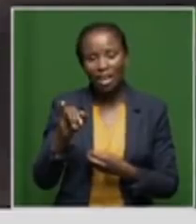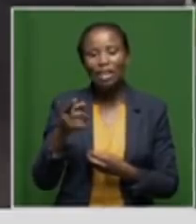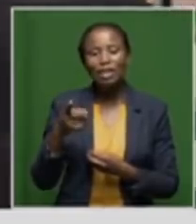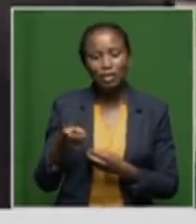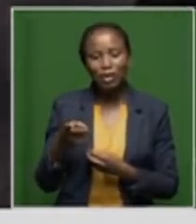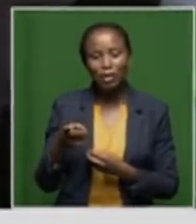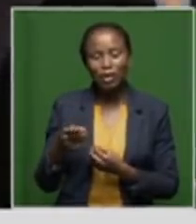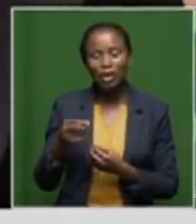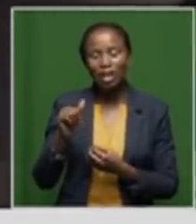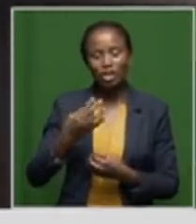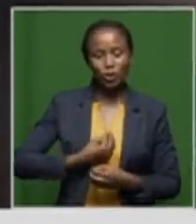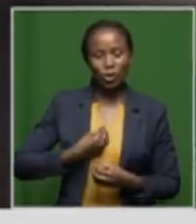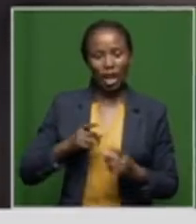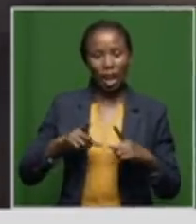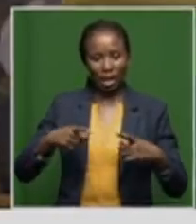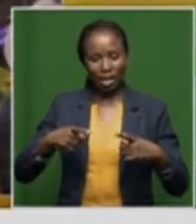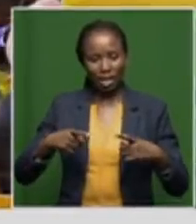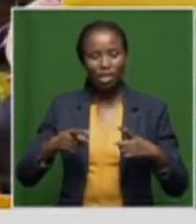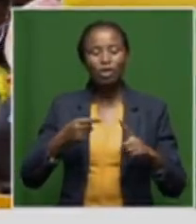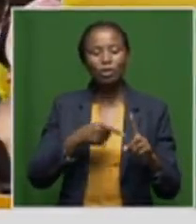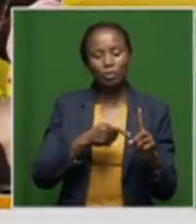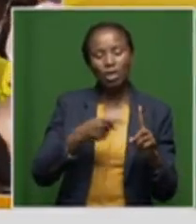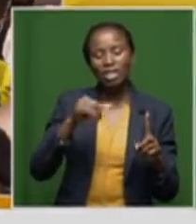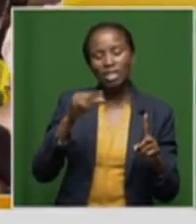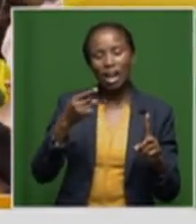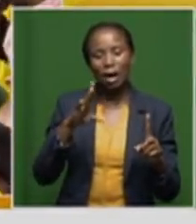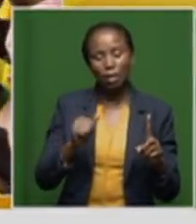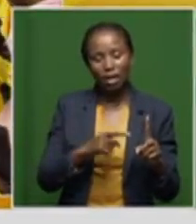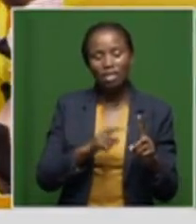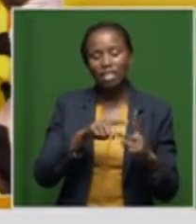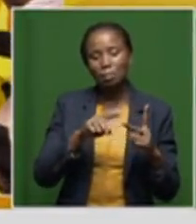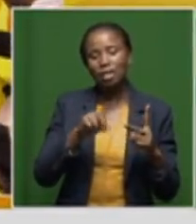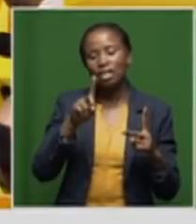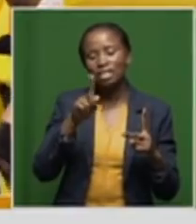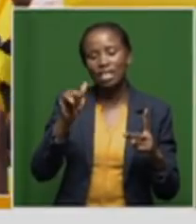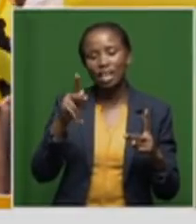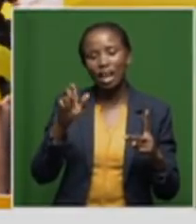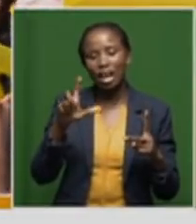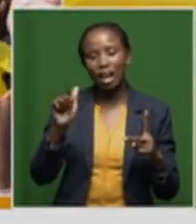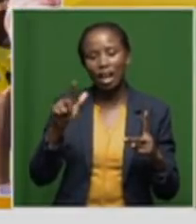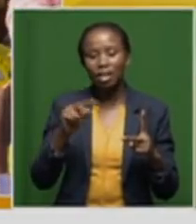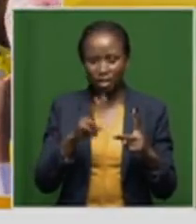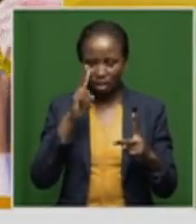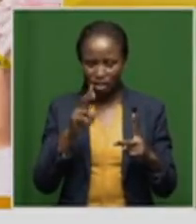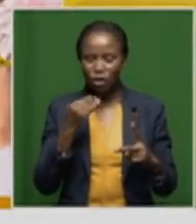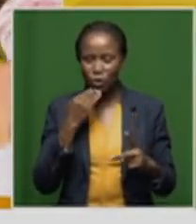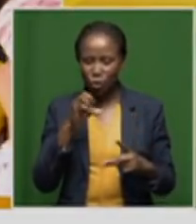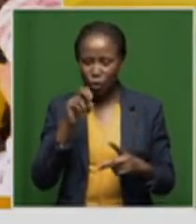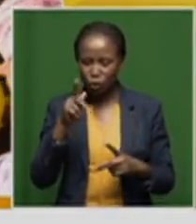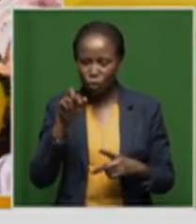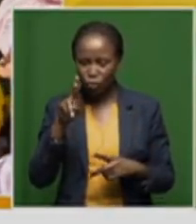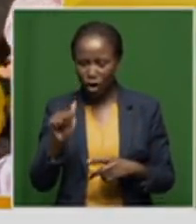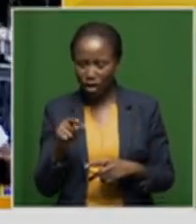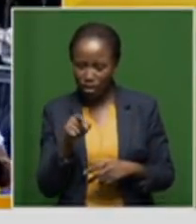League together. That was Malusi Gigaba and Sihle Zikalala. There you can also see Supra Muhammapilo, the